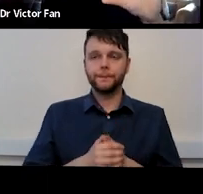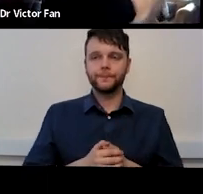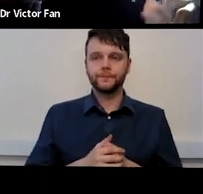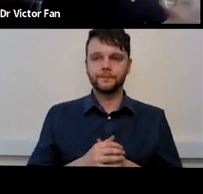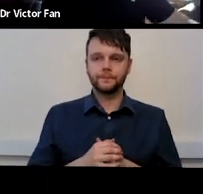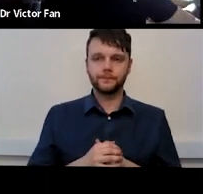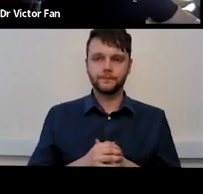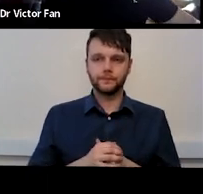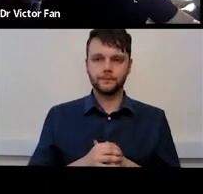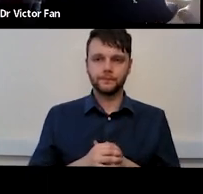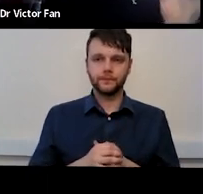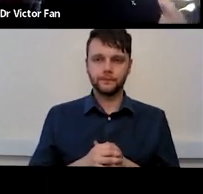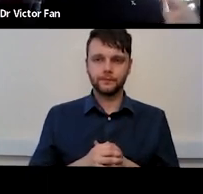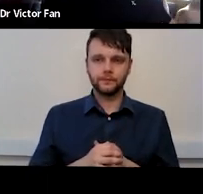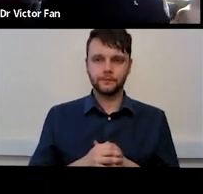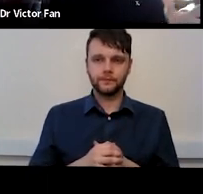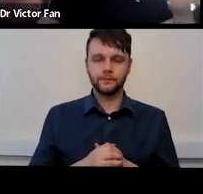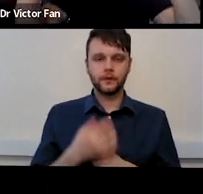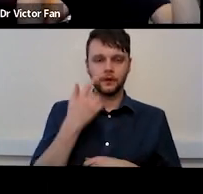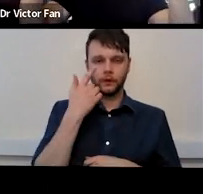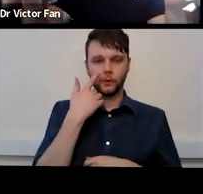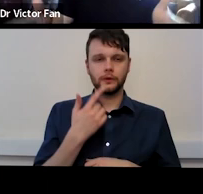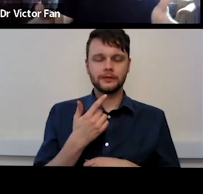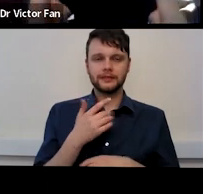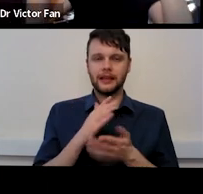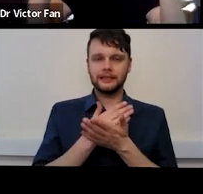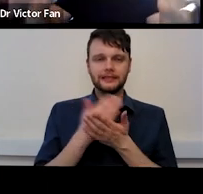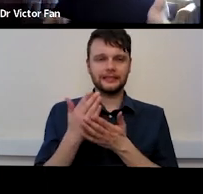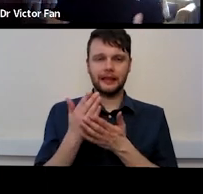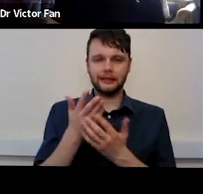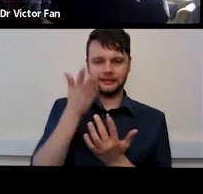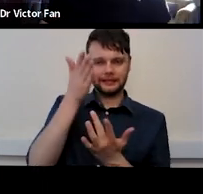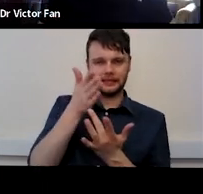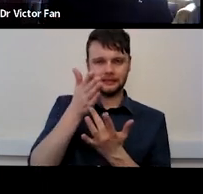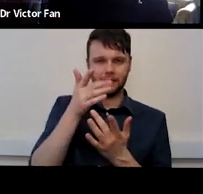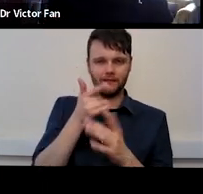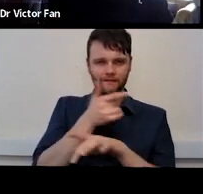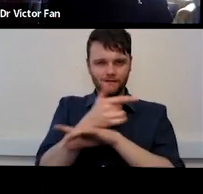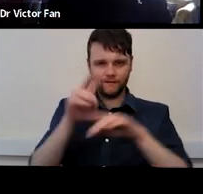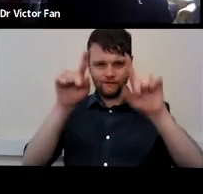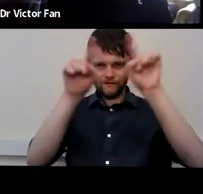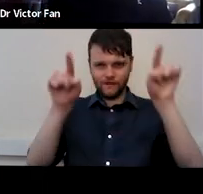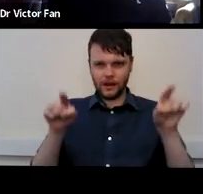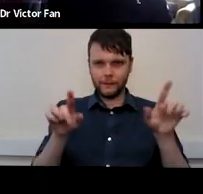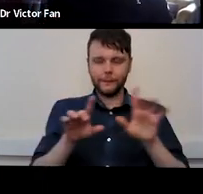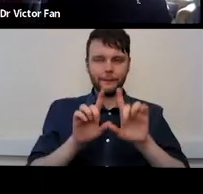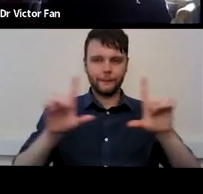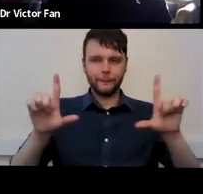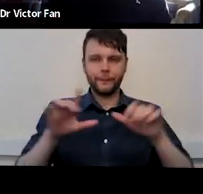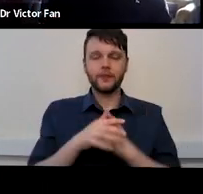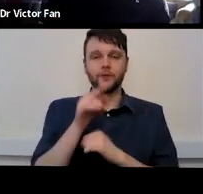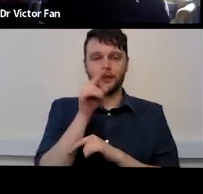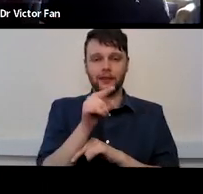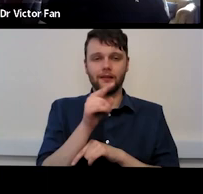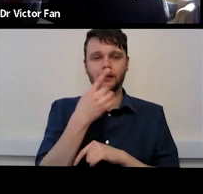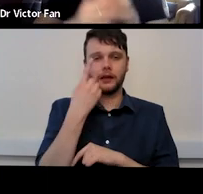for Li Ziyuan to use descended framing. So it's a very interesting way of framing. The main action in this particular